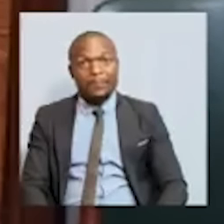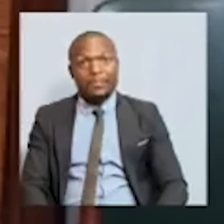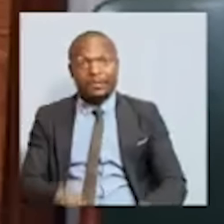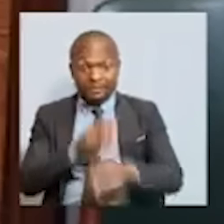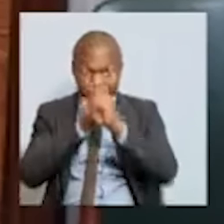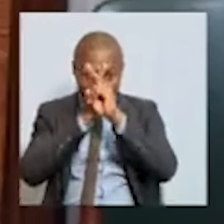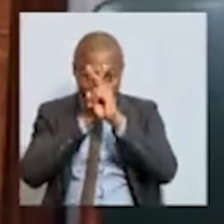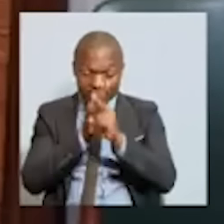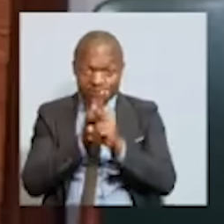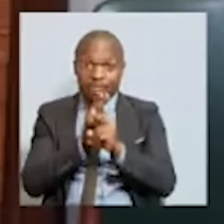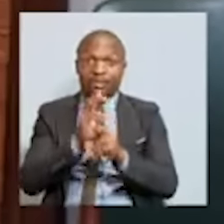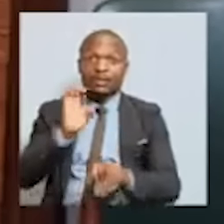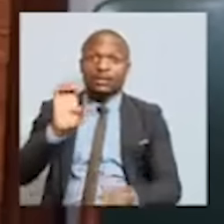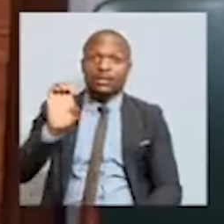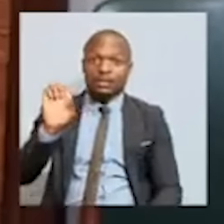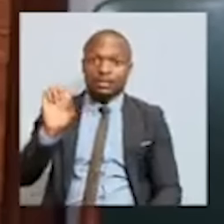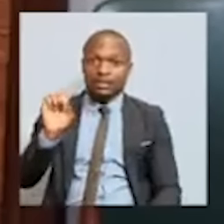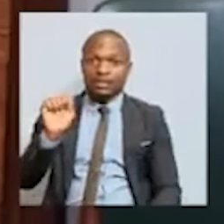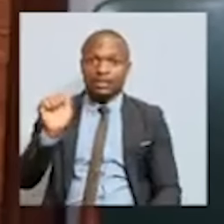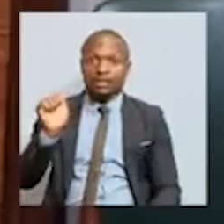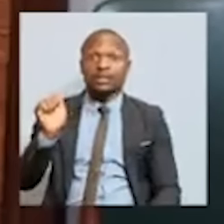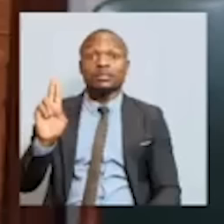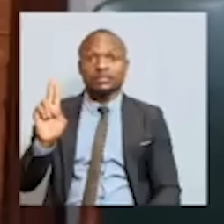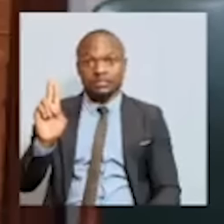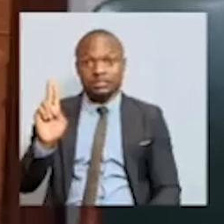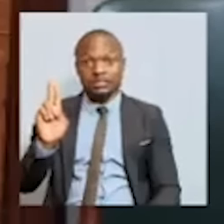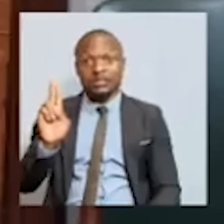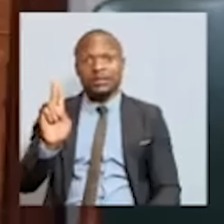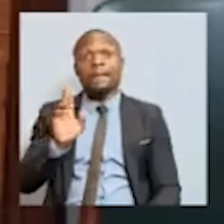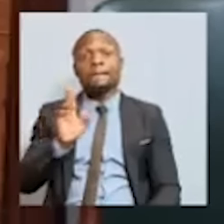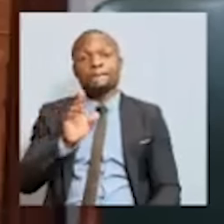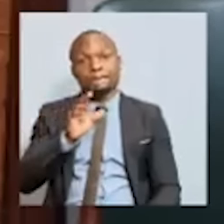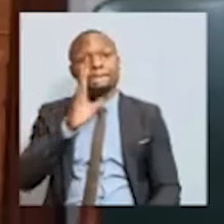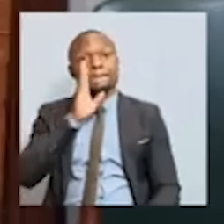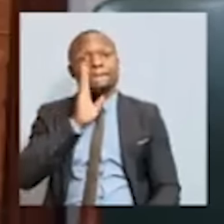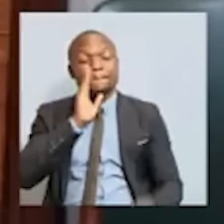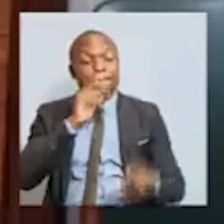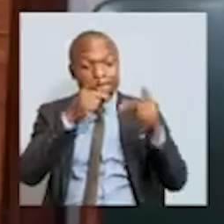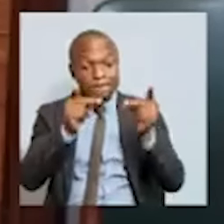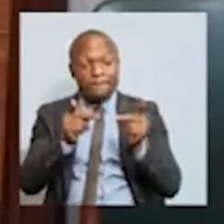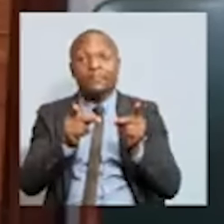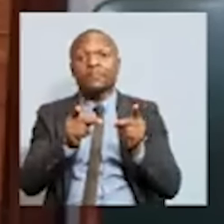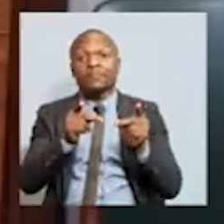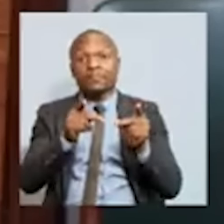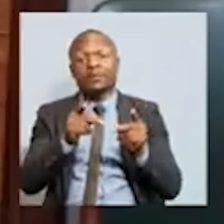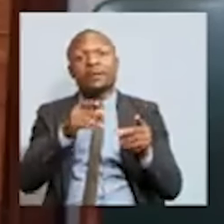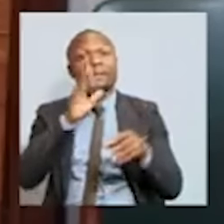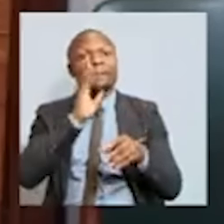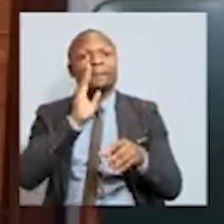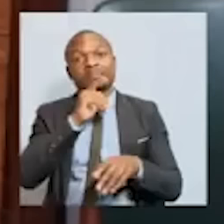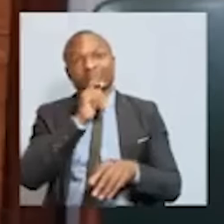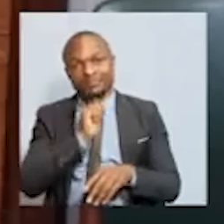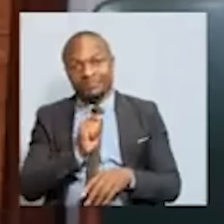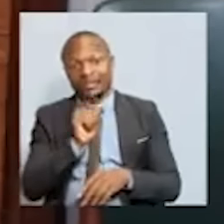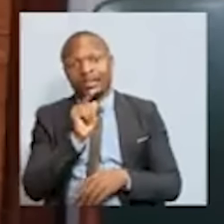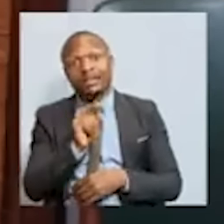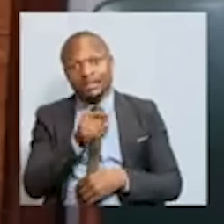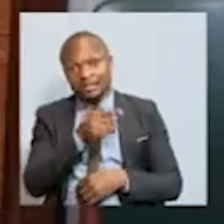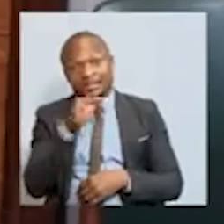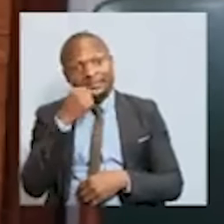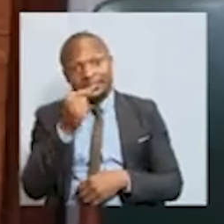Mr. Issa Omwenda, National Assembly Barman. Mr. E. Mwenda stated that on the material day, Honorable M.